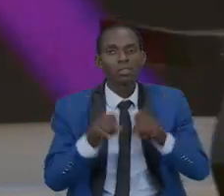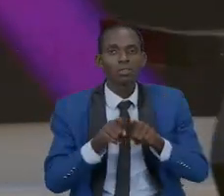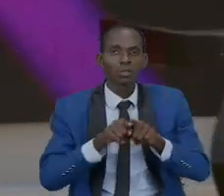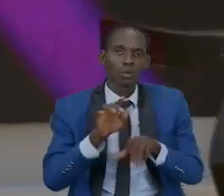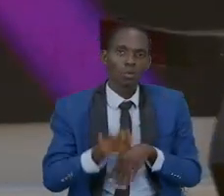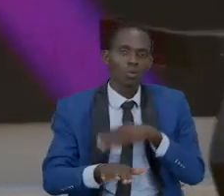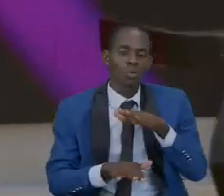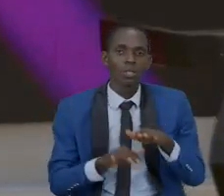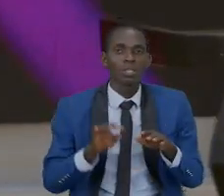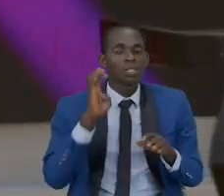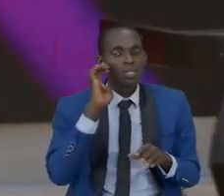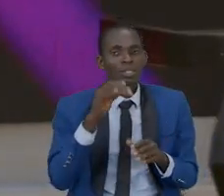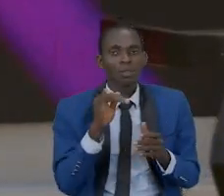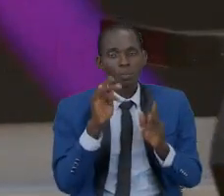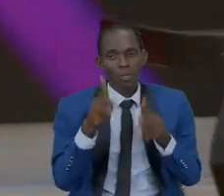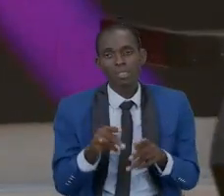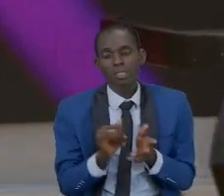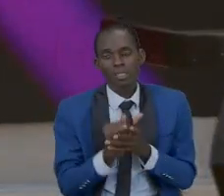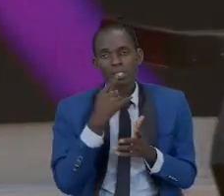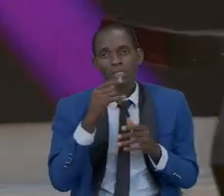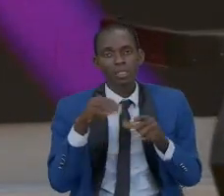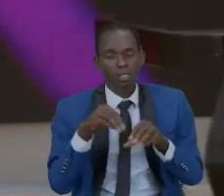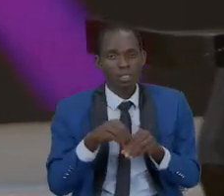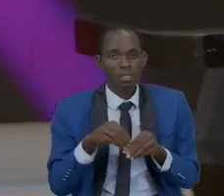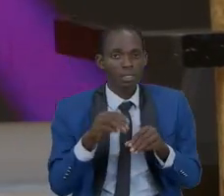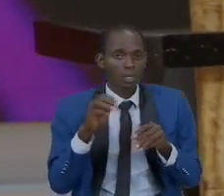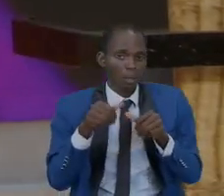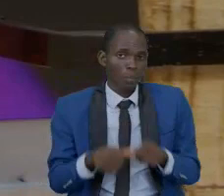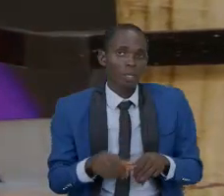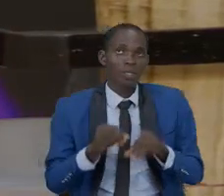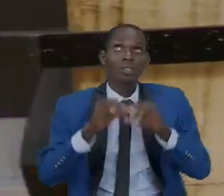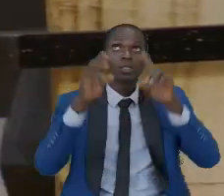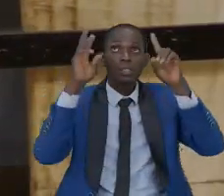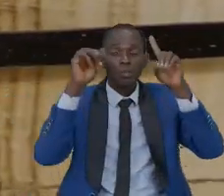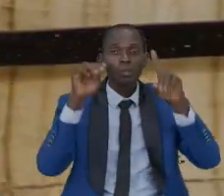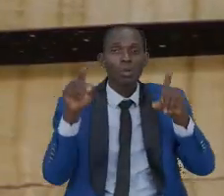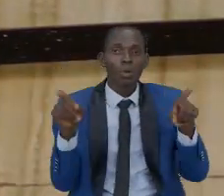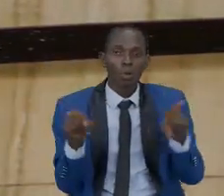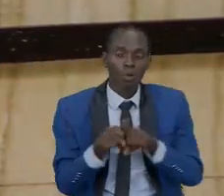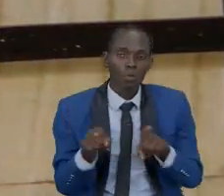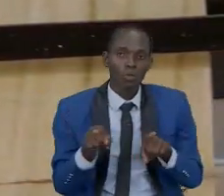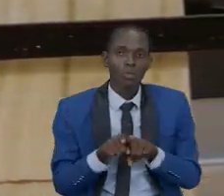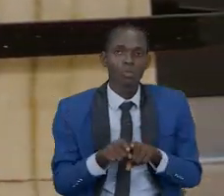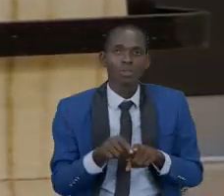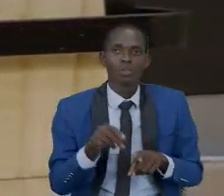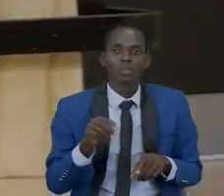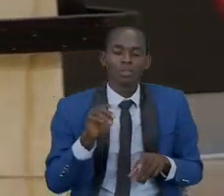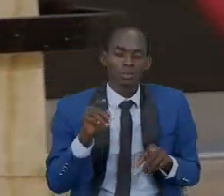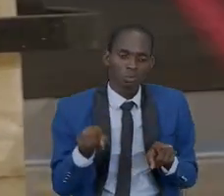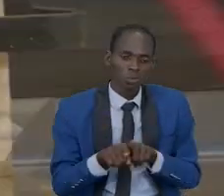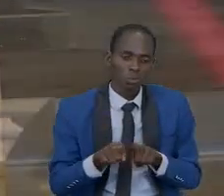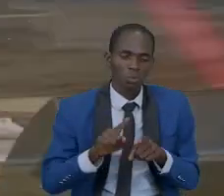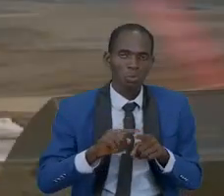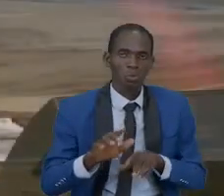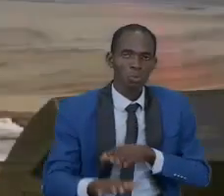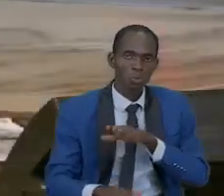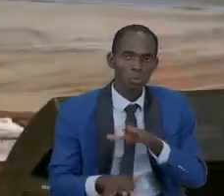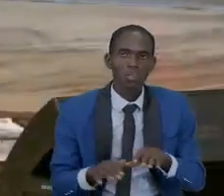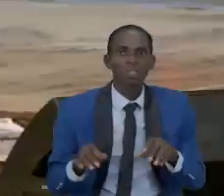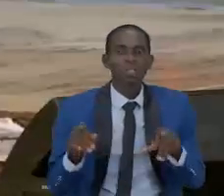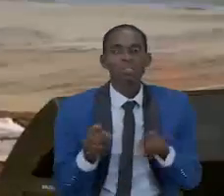he that says he abideth in him ought himself also so to walk